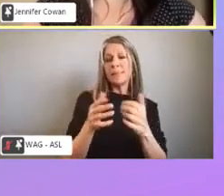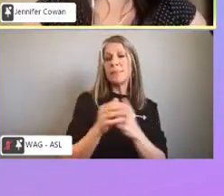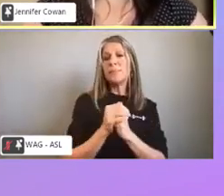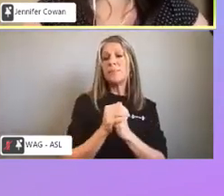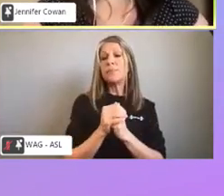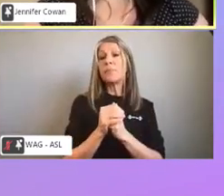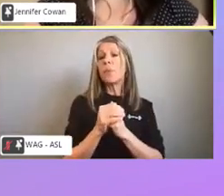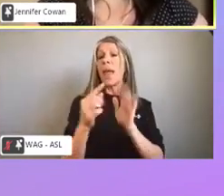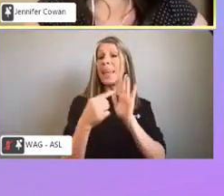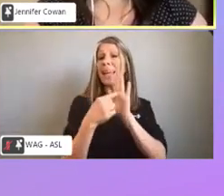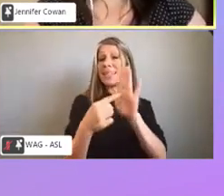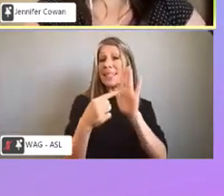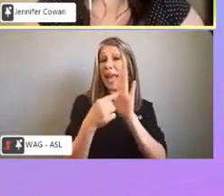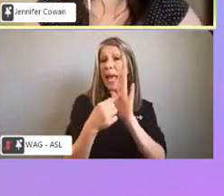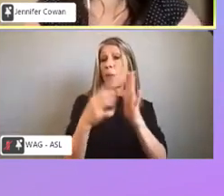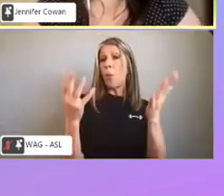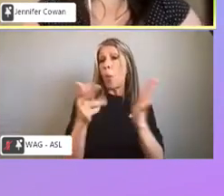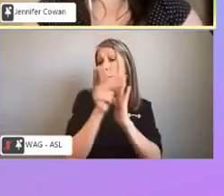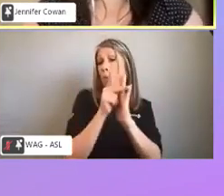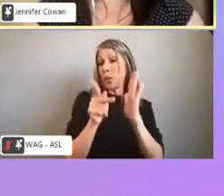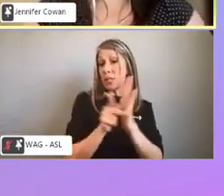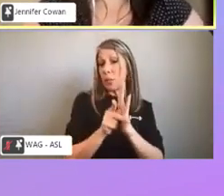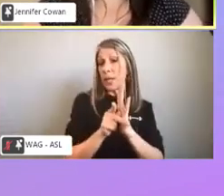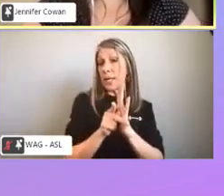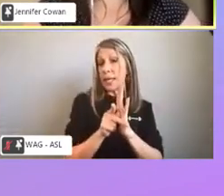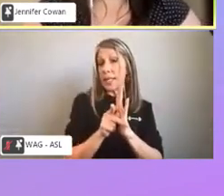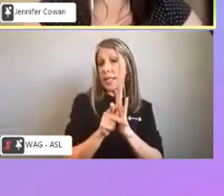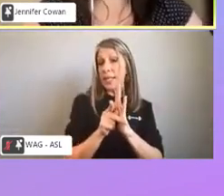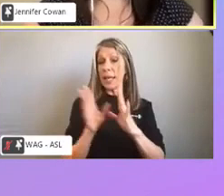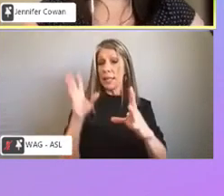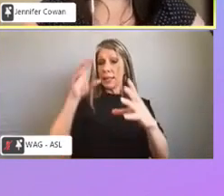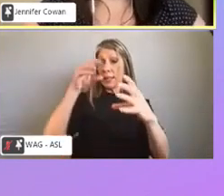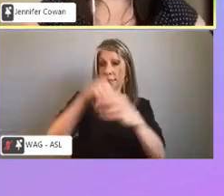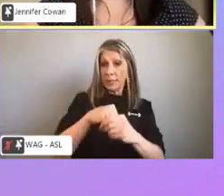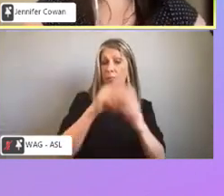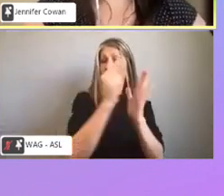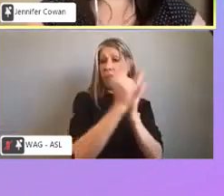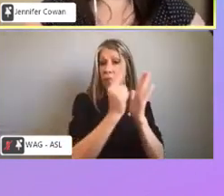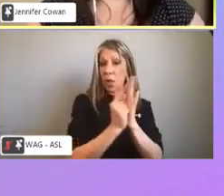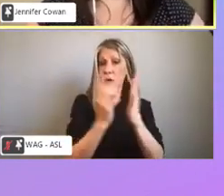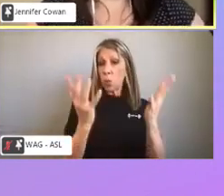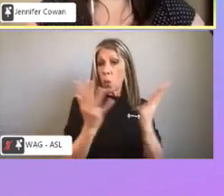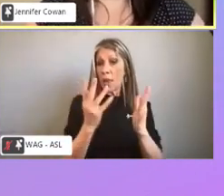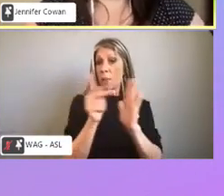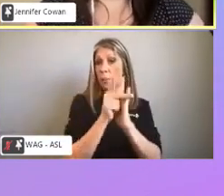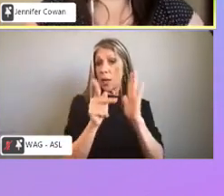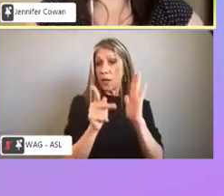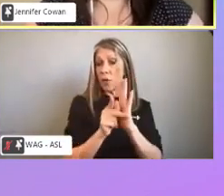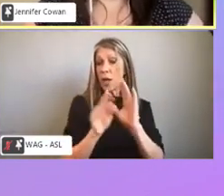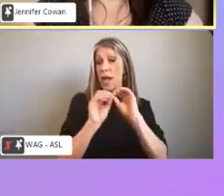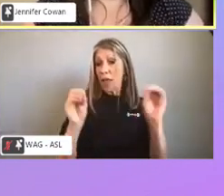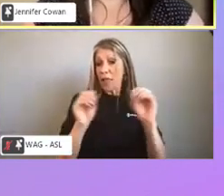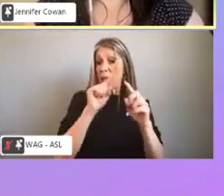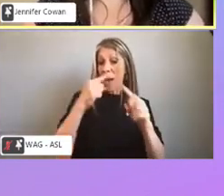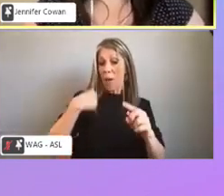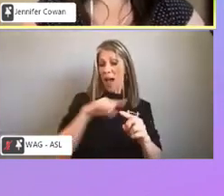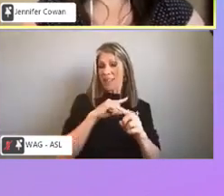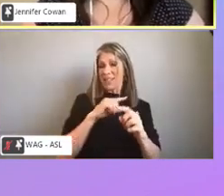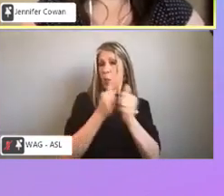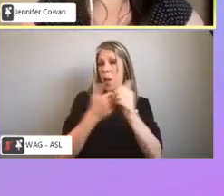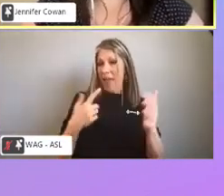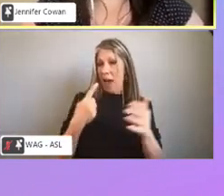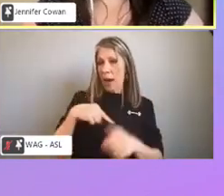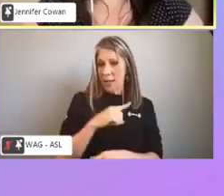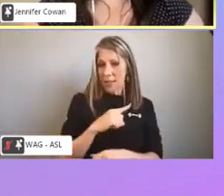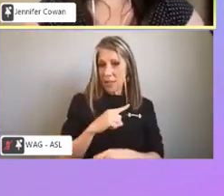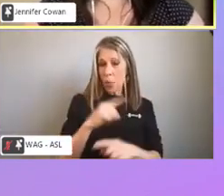so an example of what a principle might be, so built into the Act, is the principle of nothing about us without us. And when we think